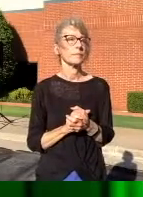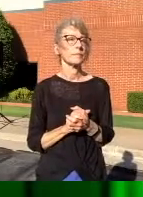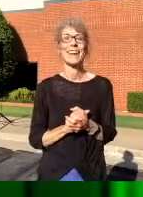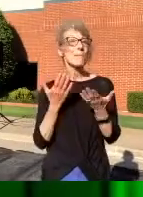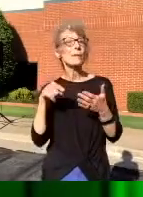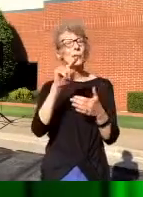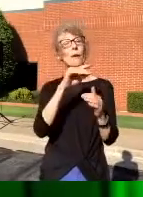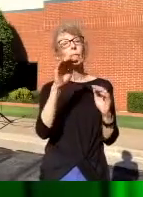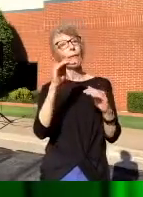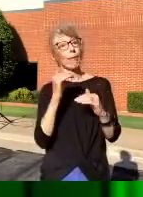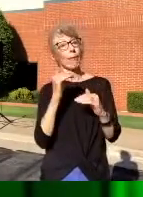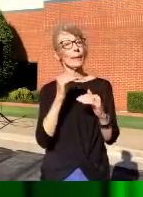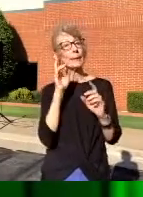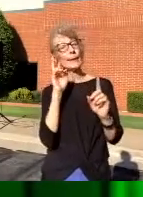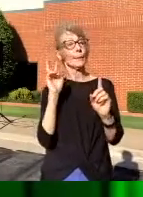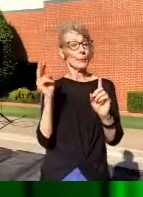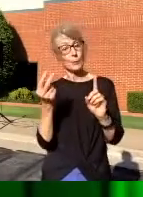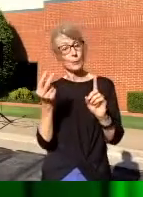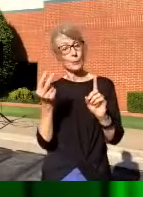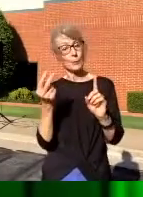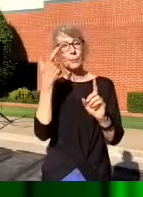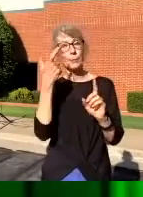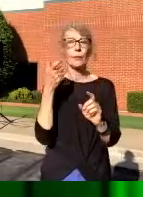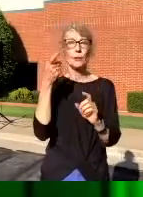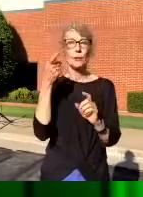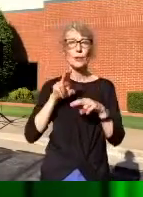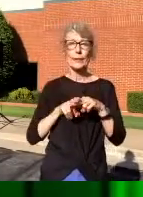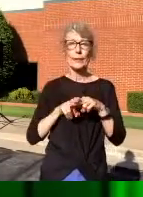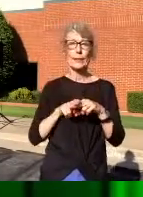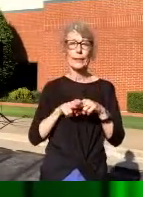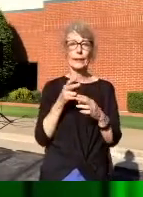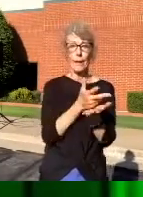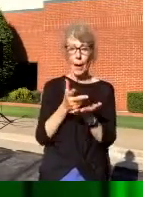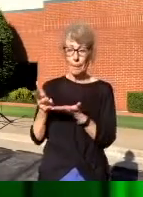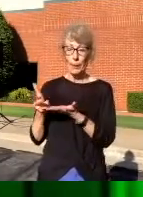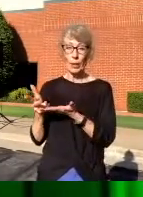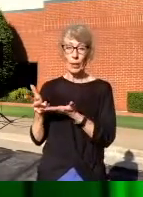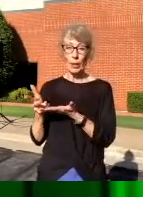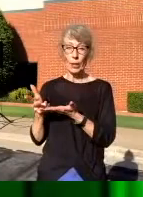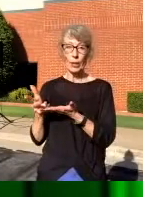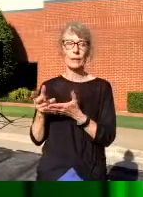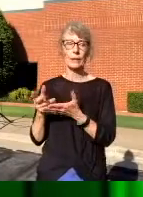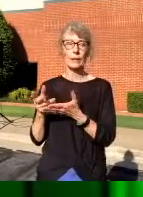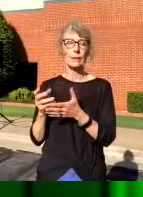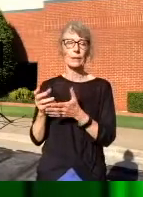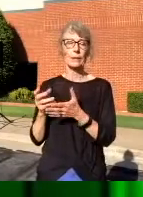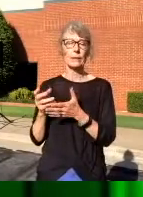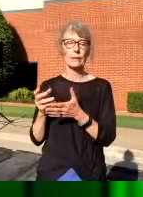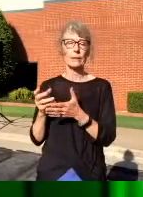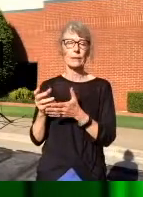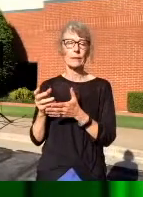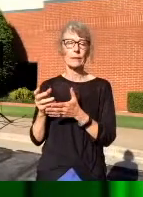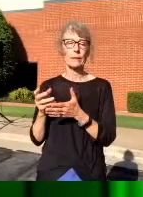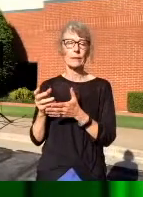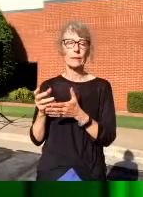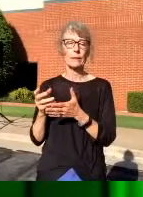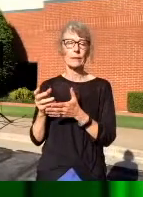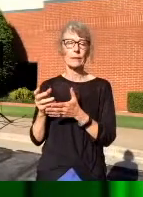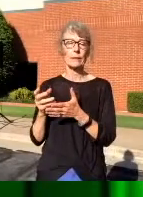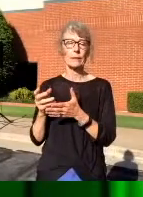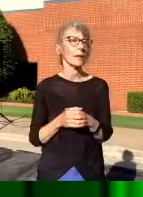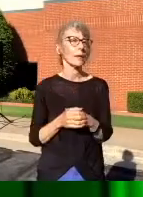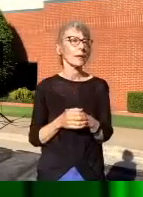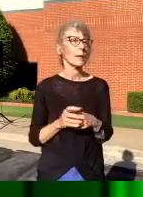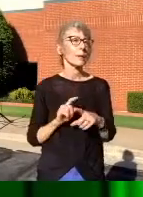week. Could be the limited perspective you feel like you have watching from your living room each week, but a lot of us feel like we don't exactly